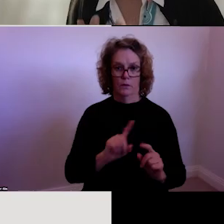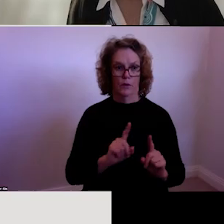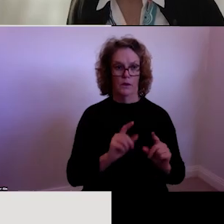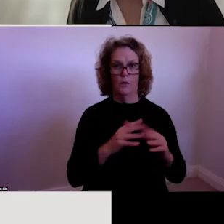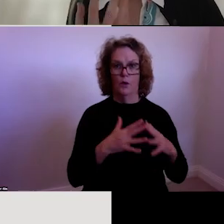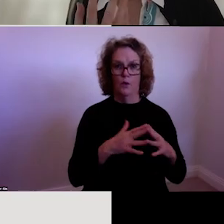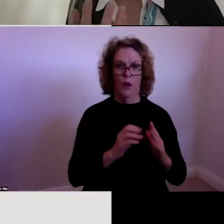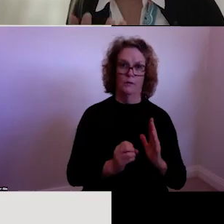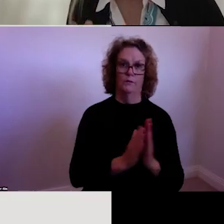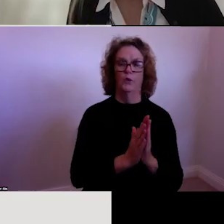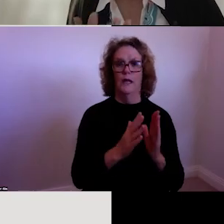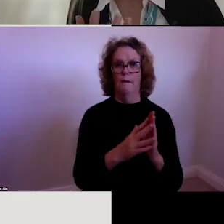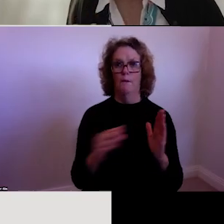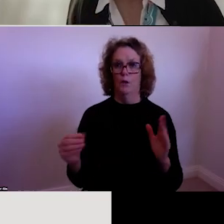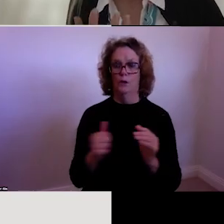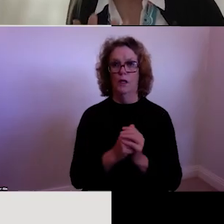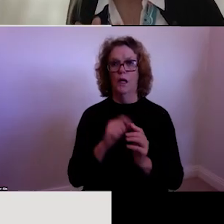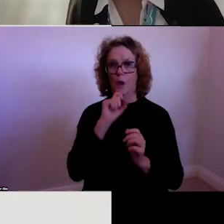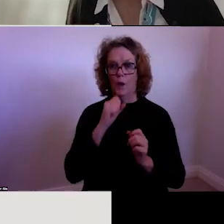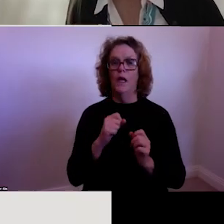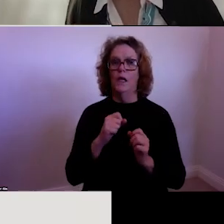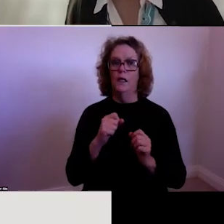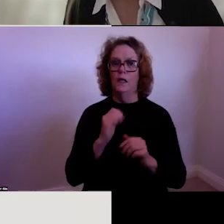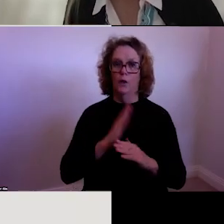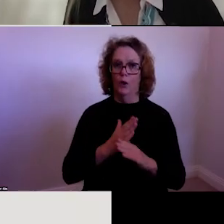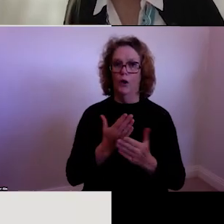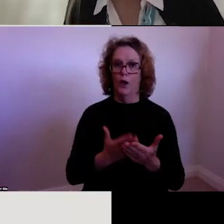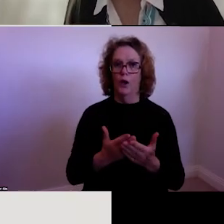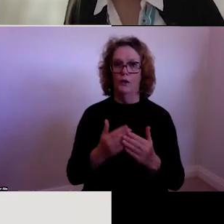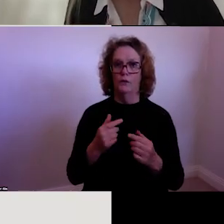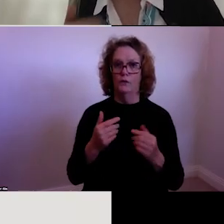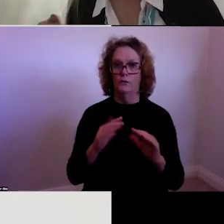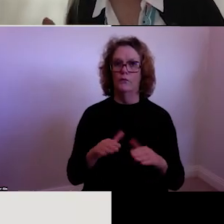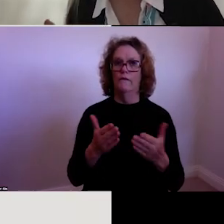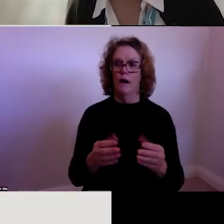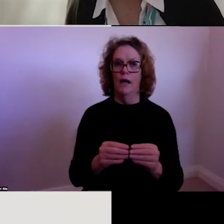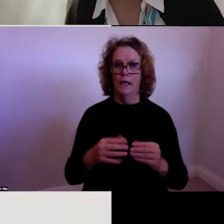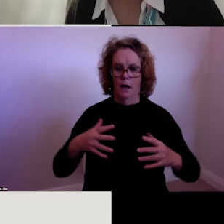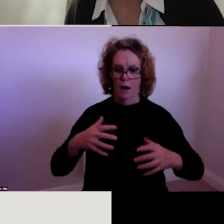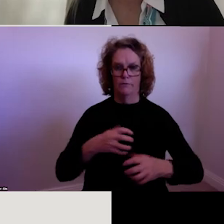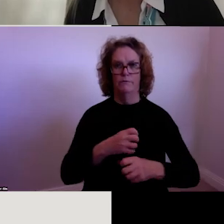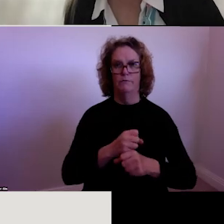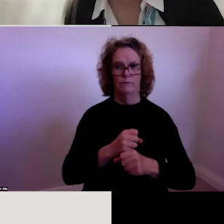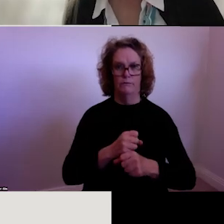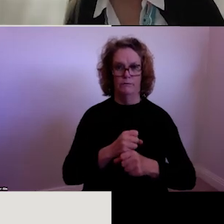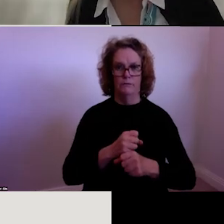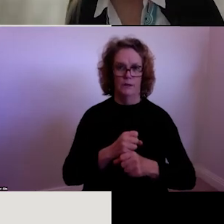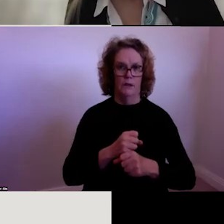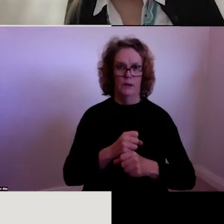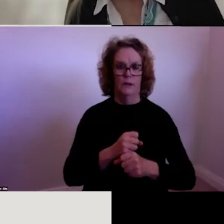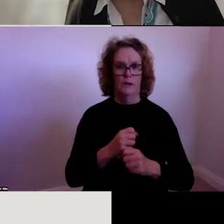comprehensive description of quality model of care for intellectual disability. And that's one of our upcoming